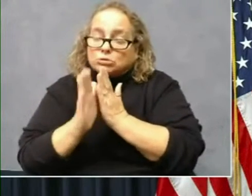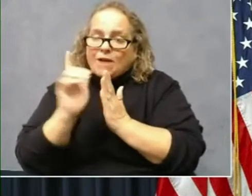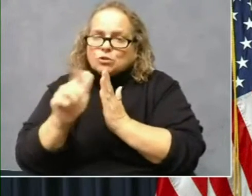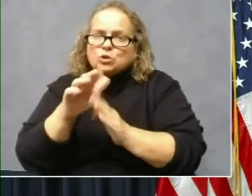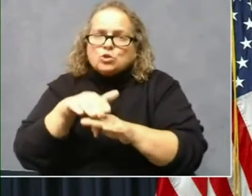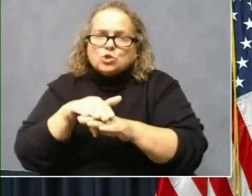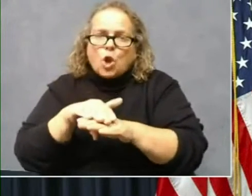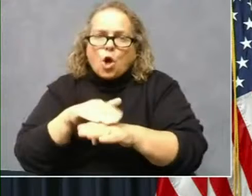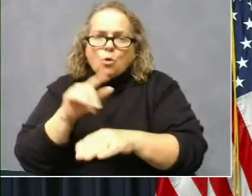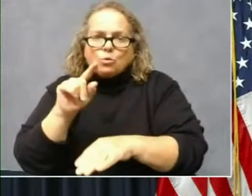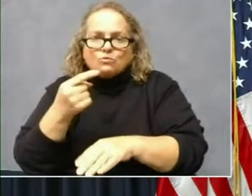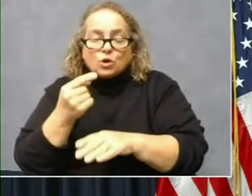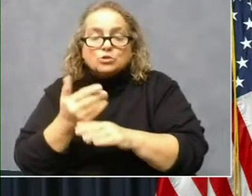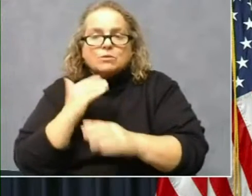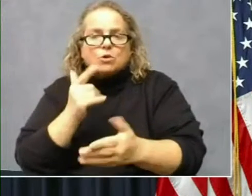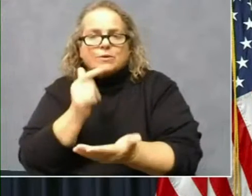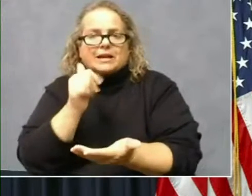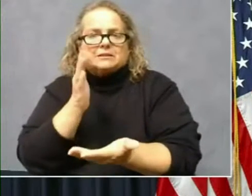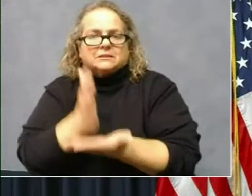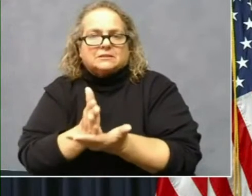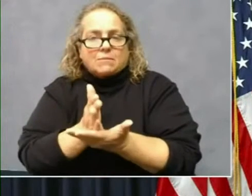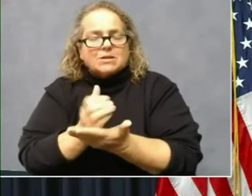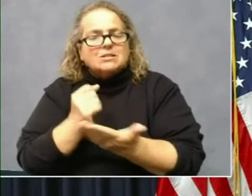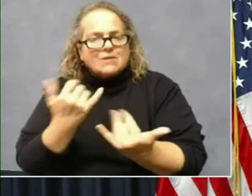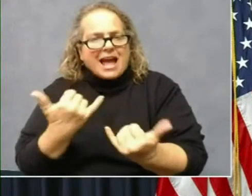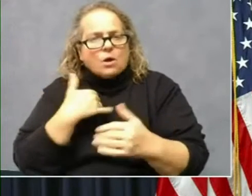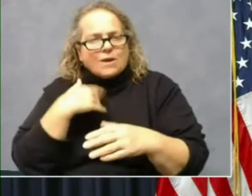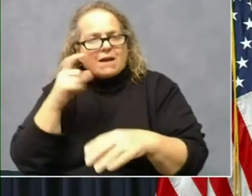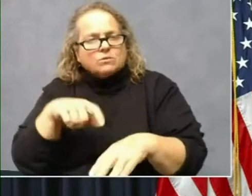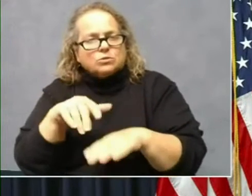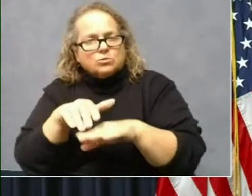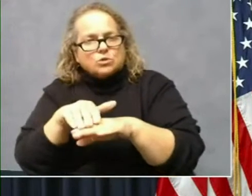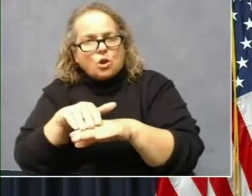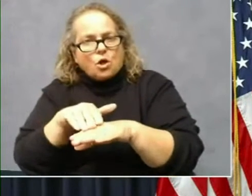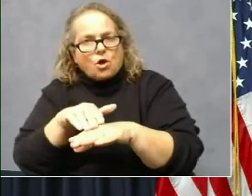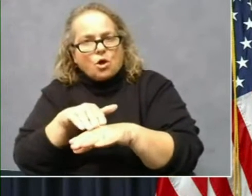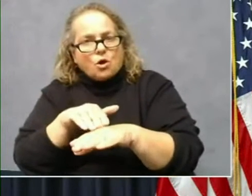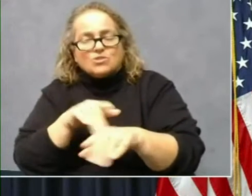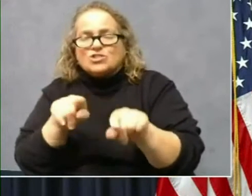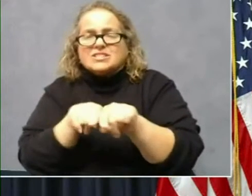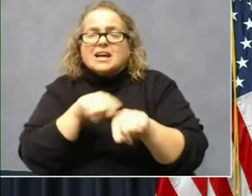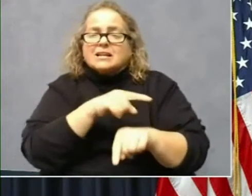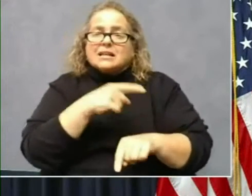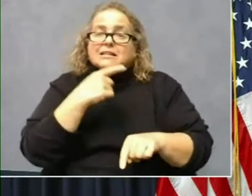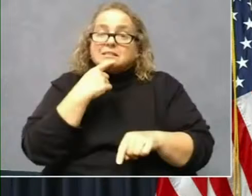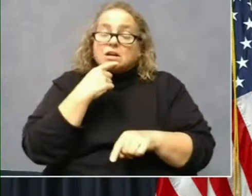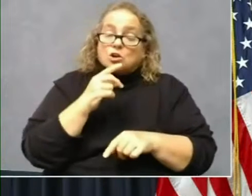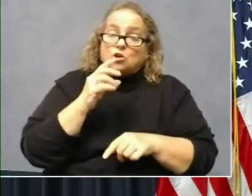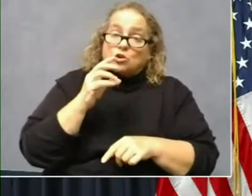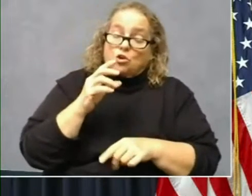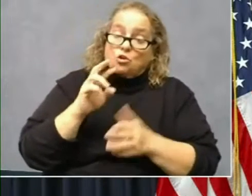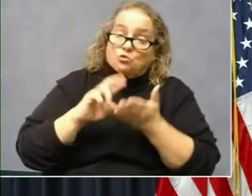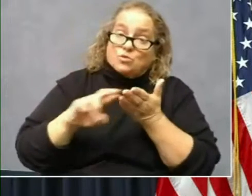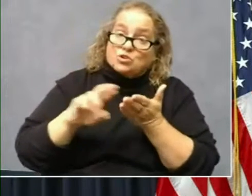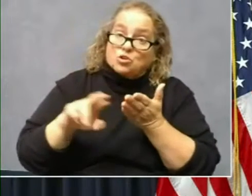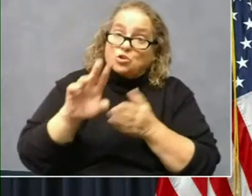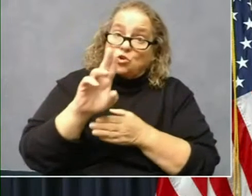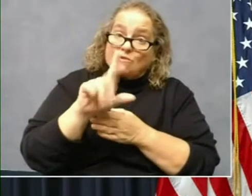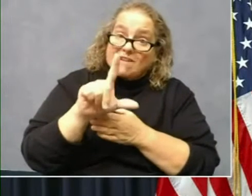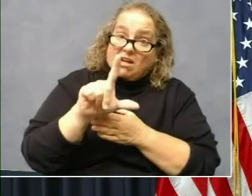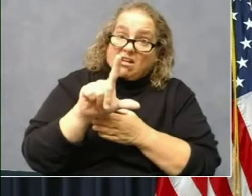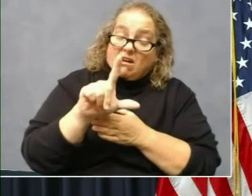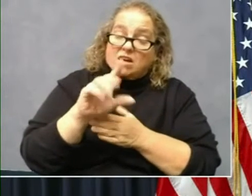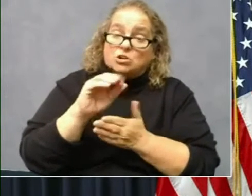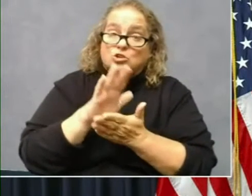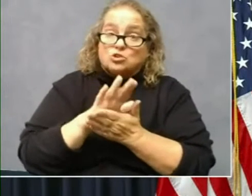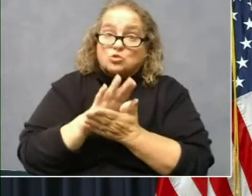saw in the research from U of L, from their School of Public Health and others, is that the steps we're